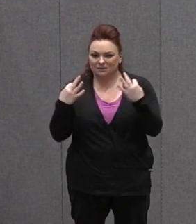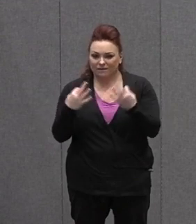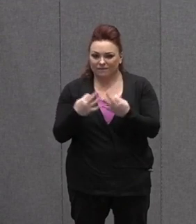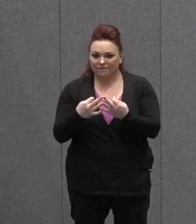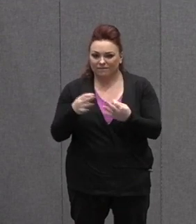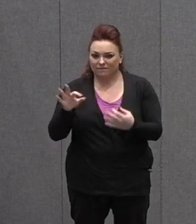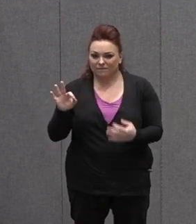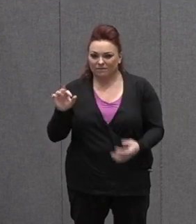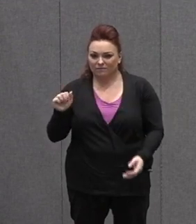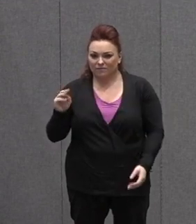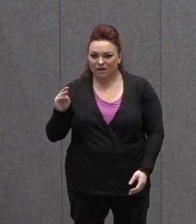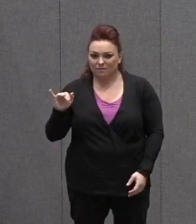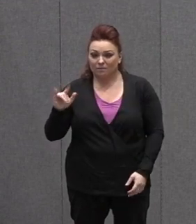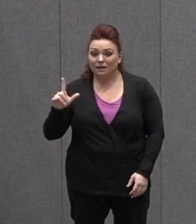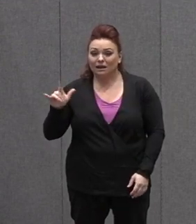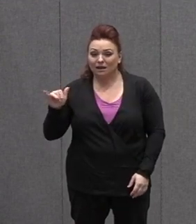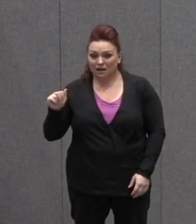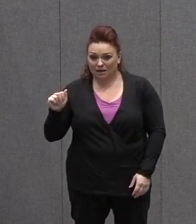Familia.